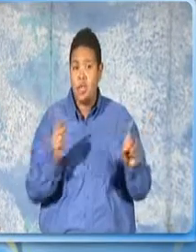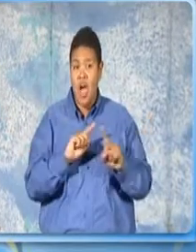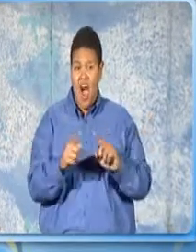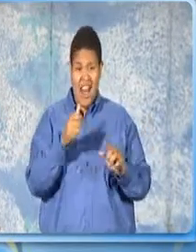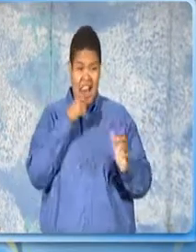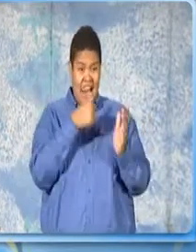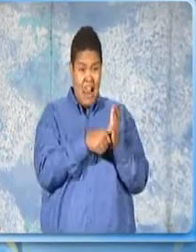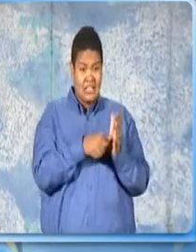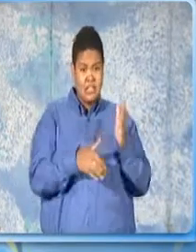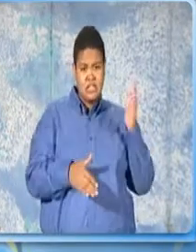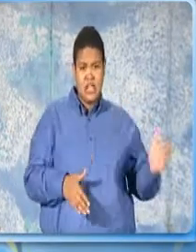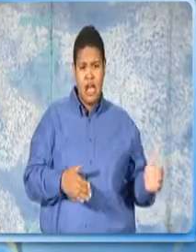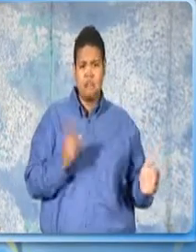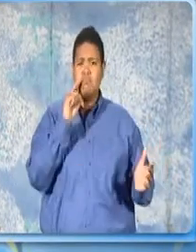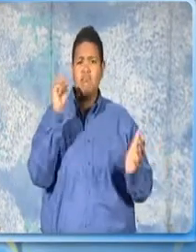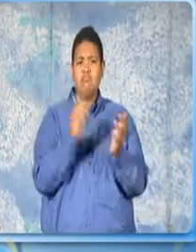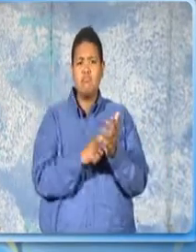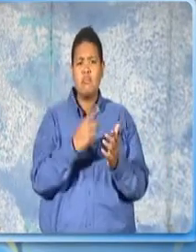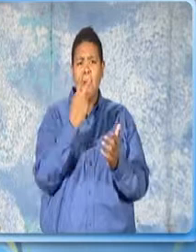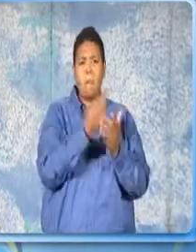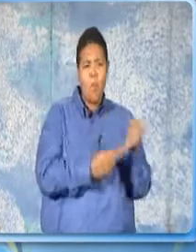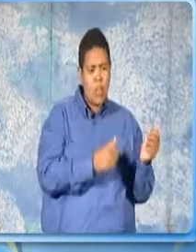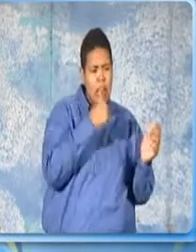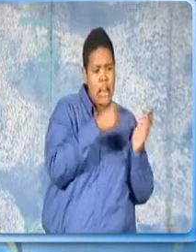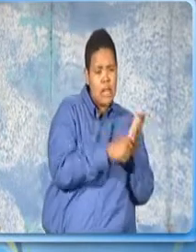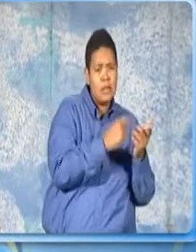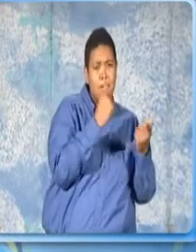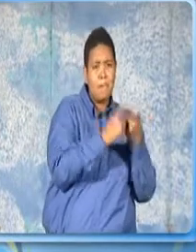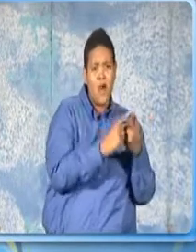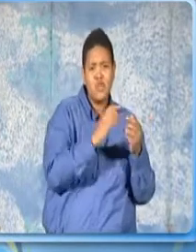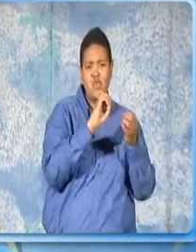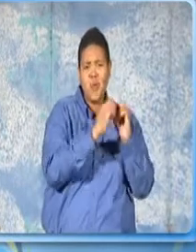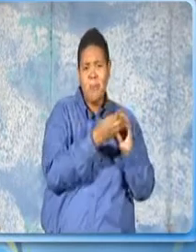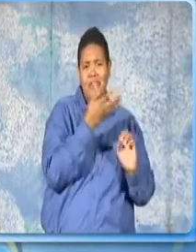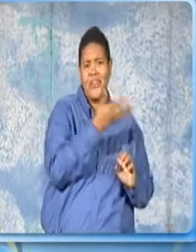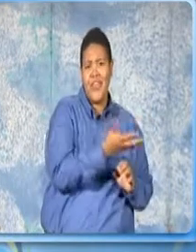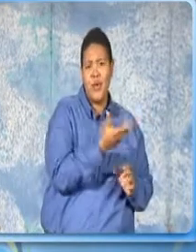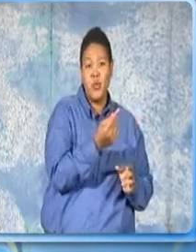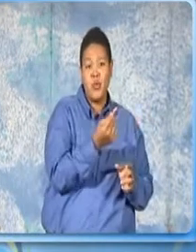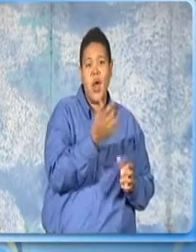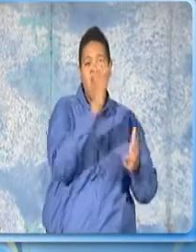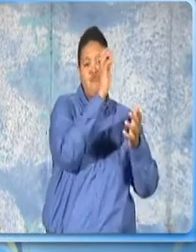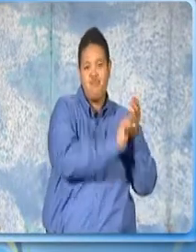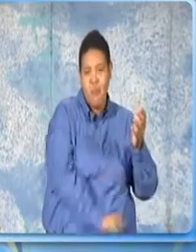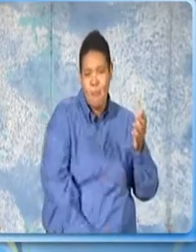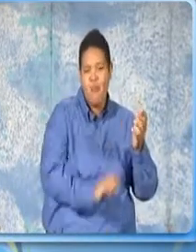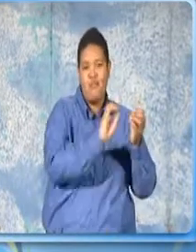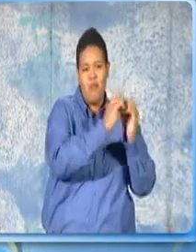side, there are both variables and numbers, so we need to remove the numbers.